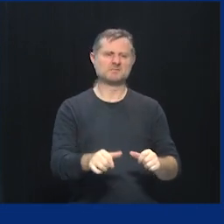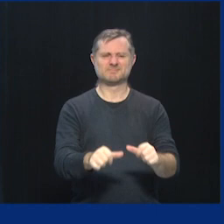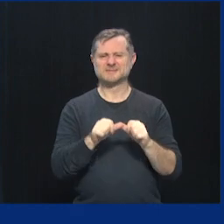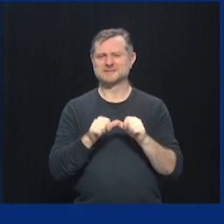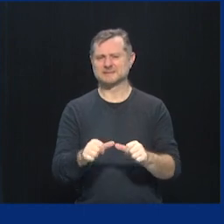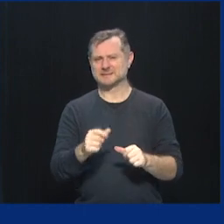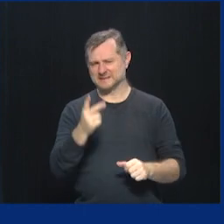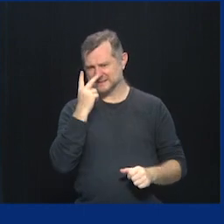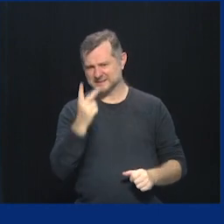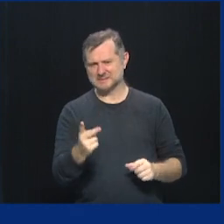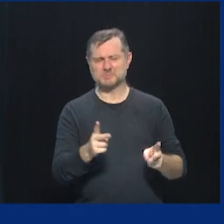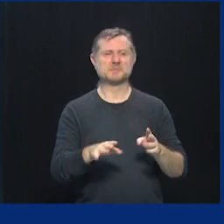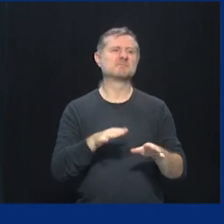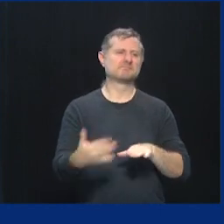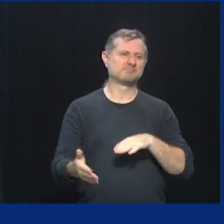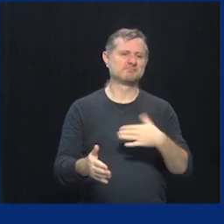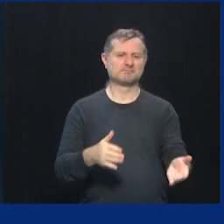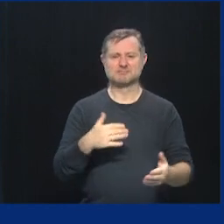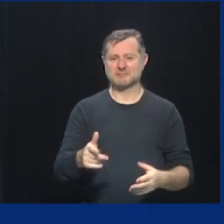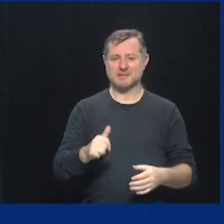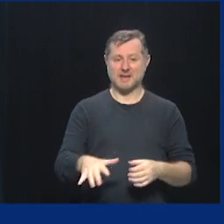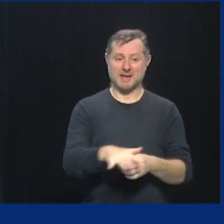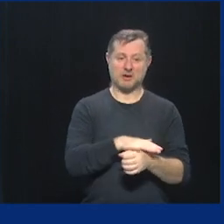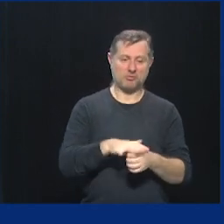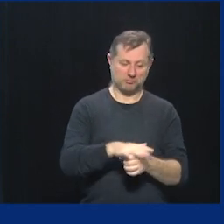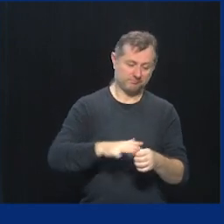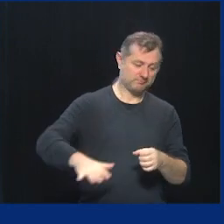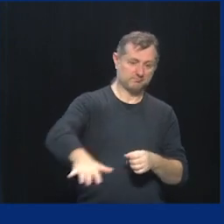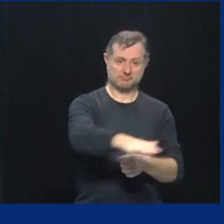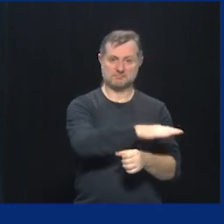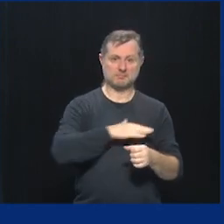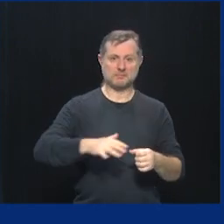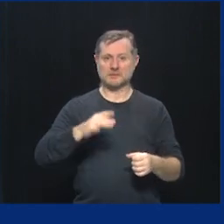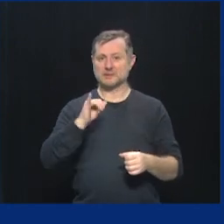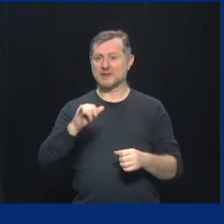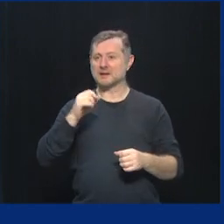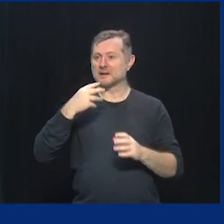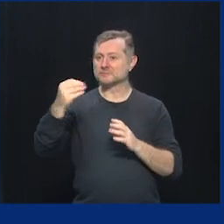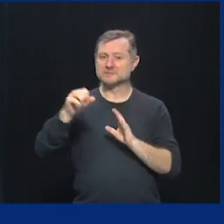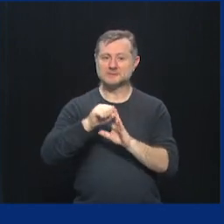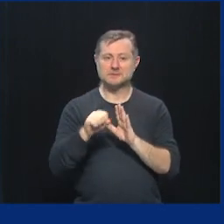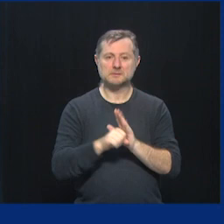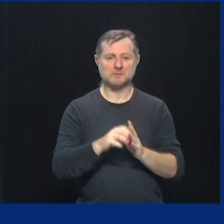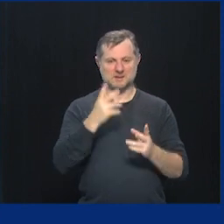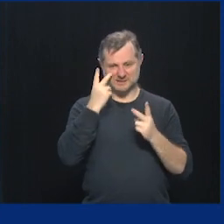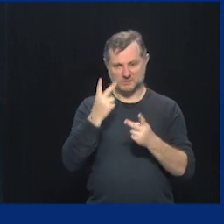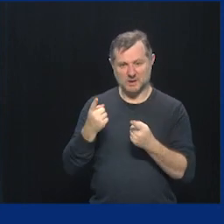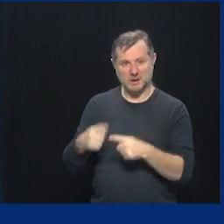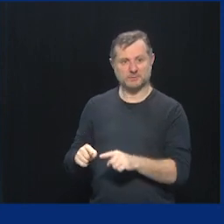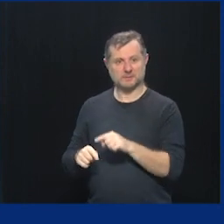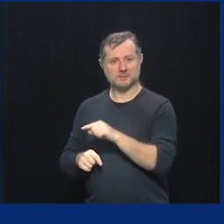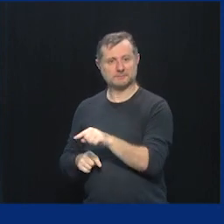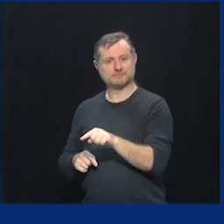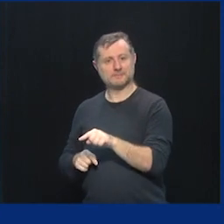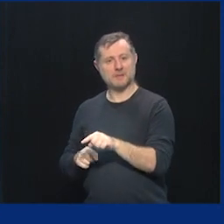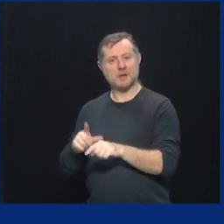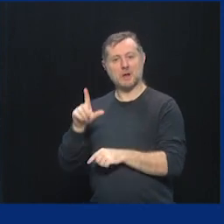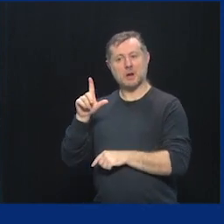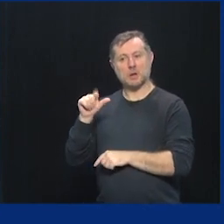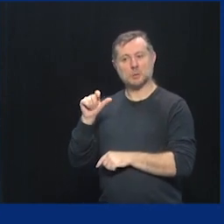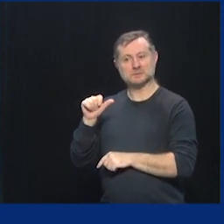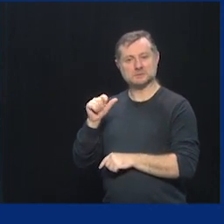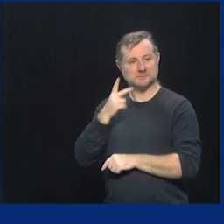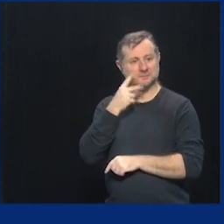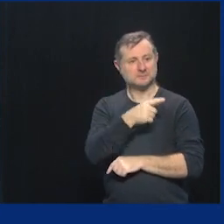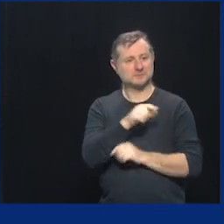and state. And we don't have to look any further than Louisiana to see what also happened there as well. A few